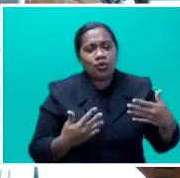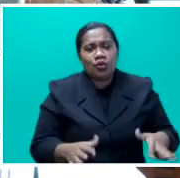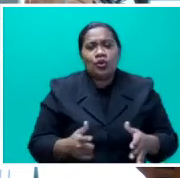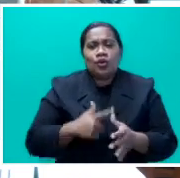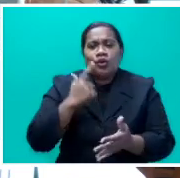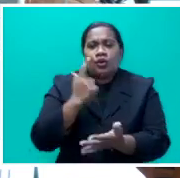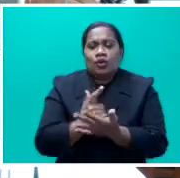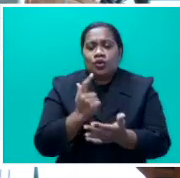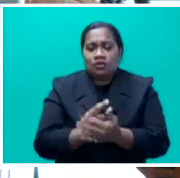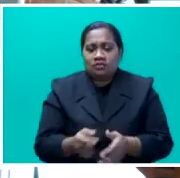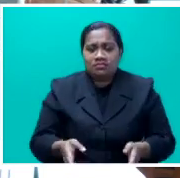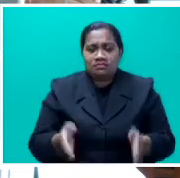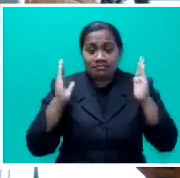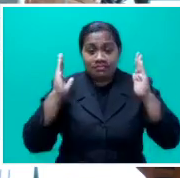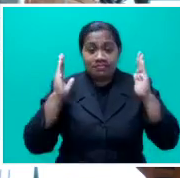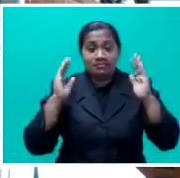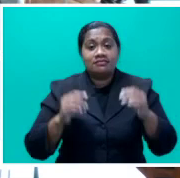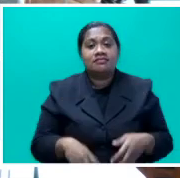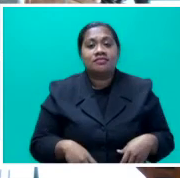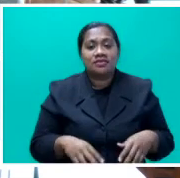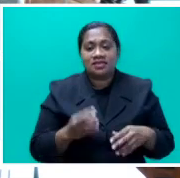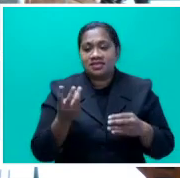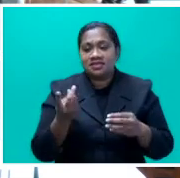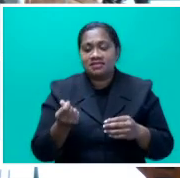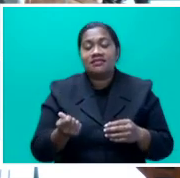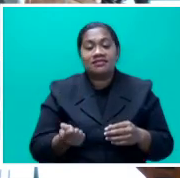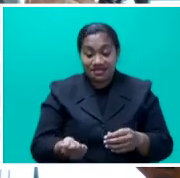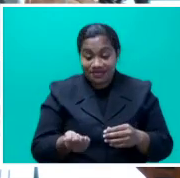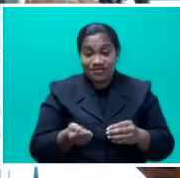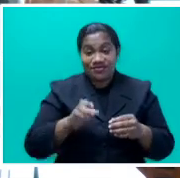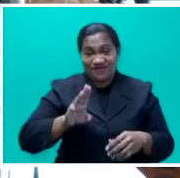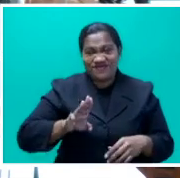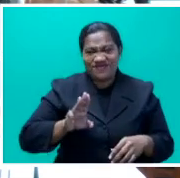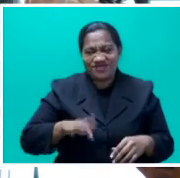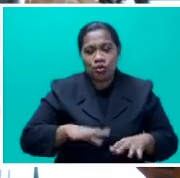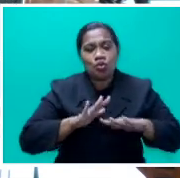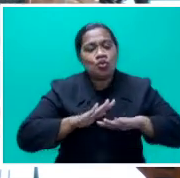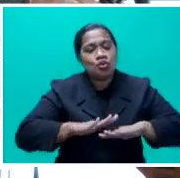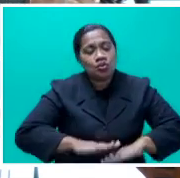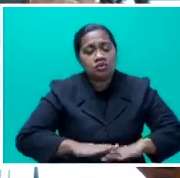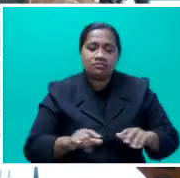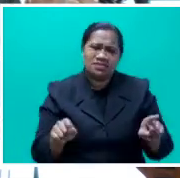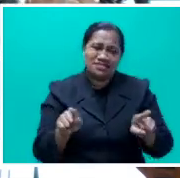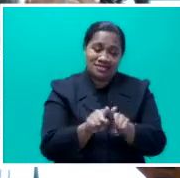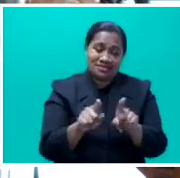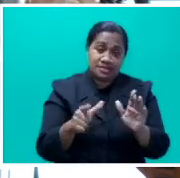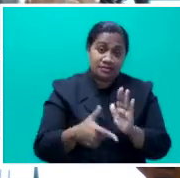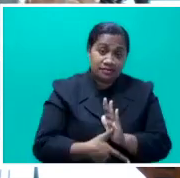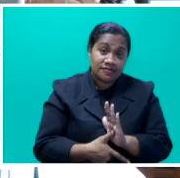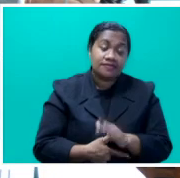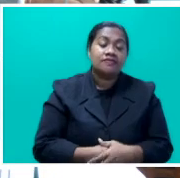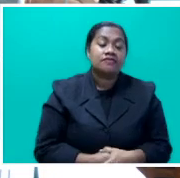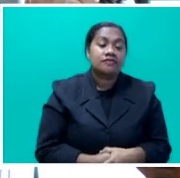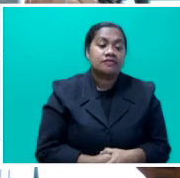the serving members, not only to them but their families as well, Mr. Speaker, sir. But at the same time,